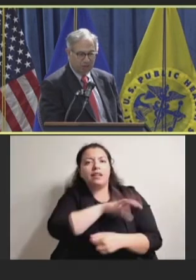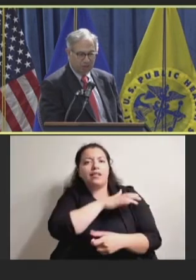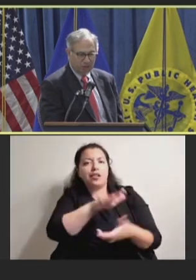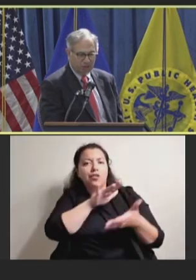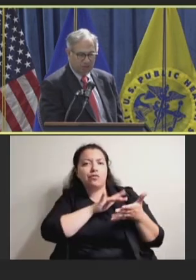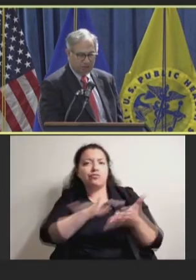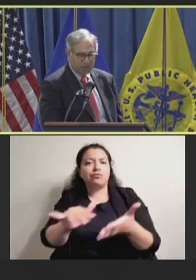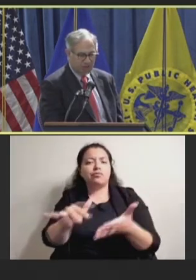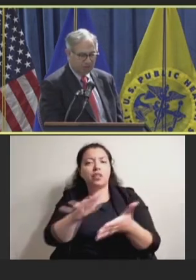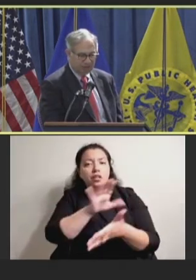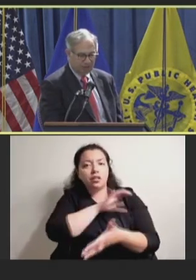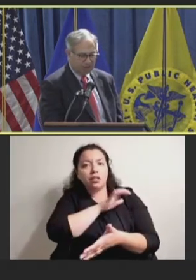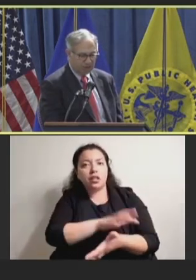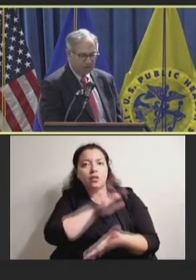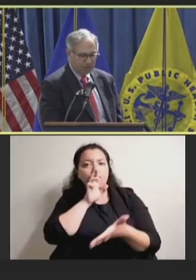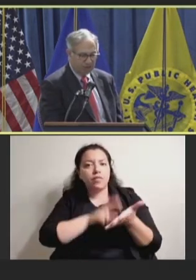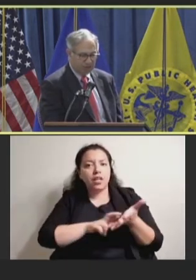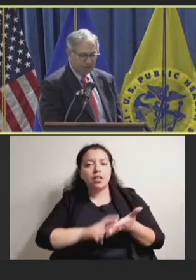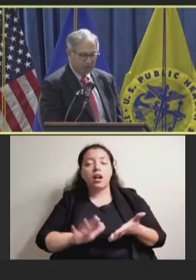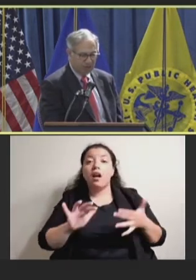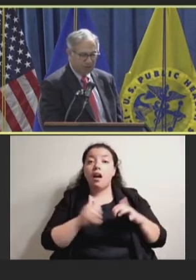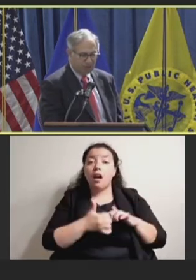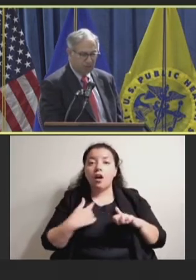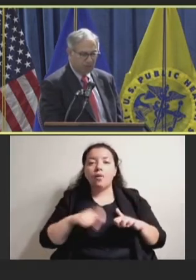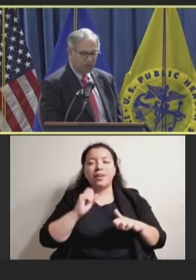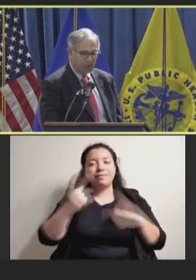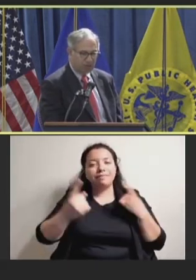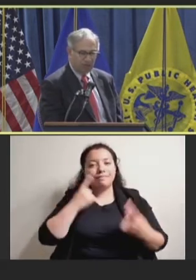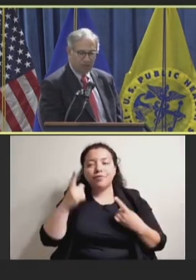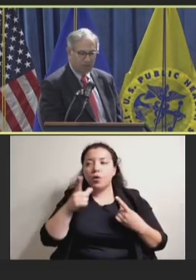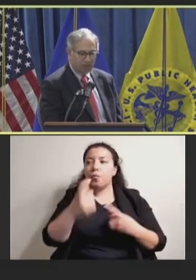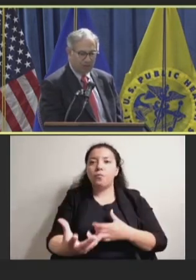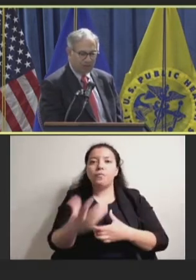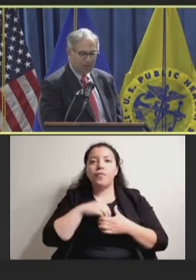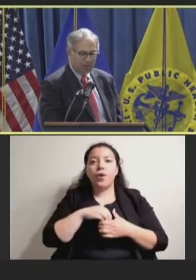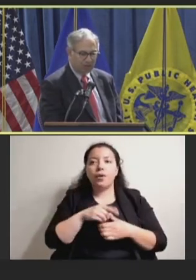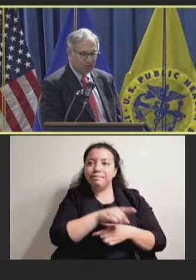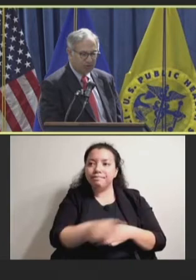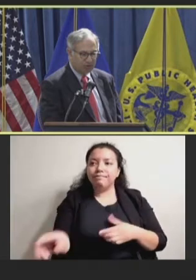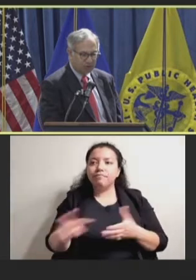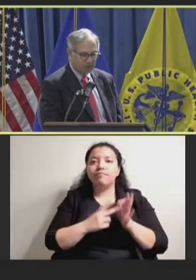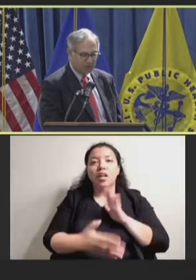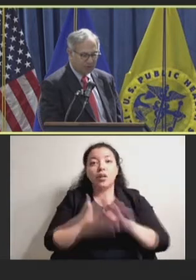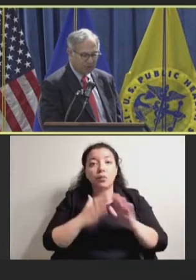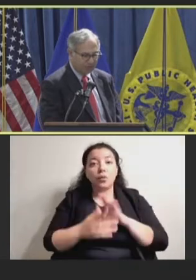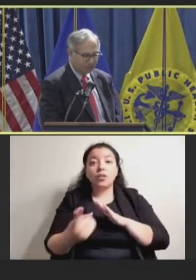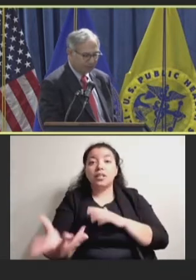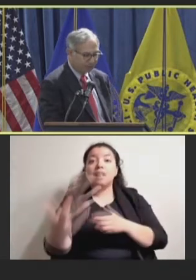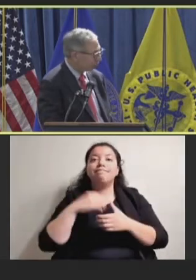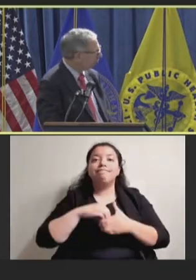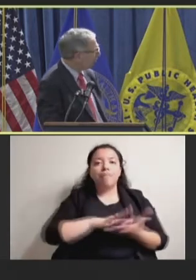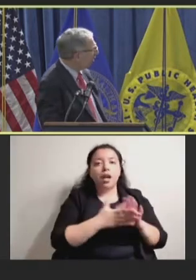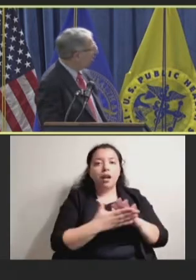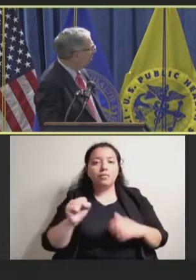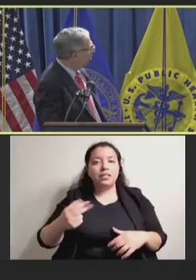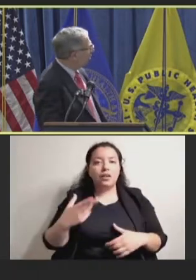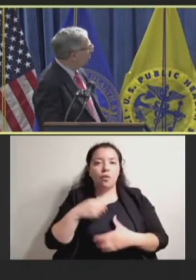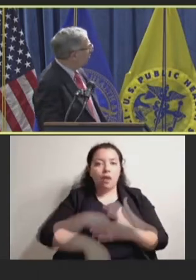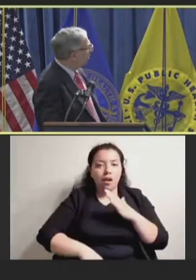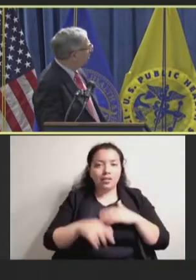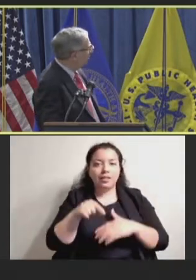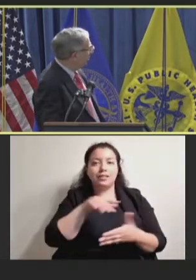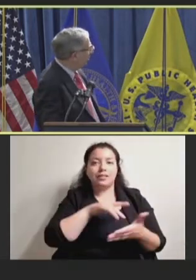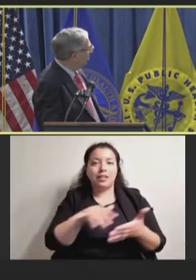clinical trials and vaccine trials and many other studies, more involvement of the community and having a voice in the studies.